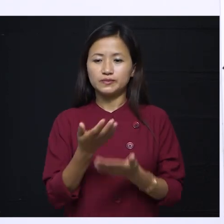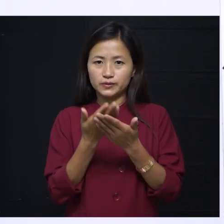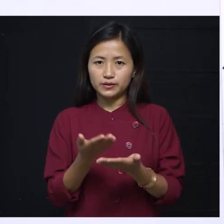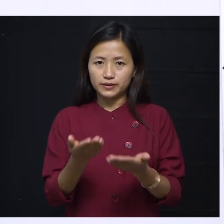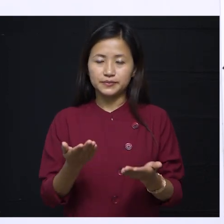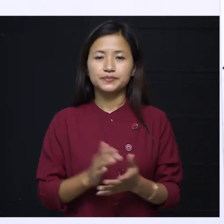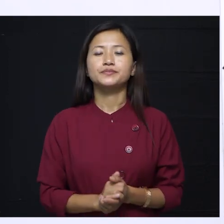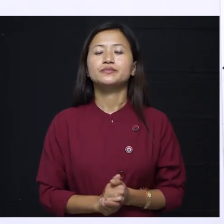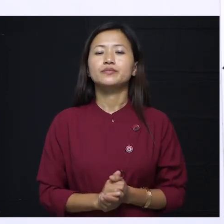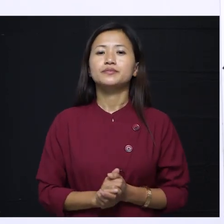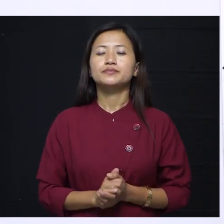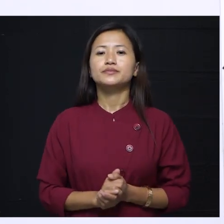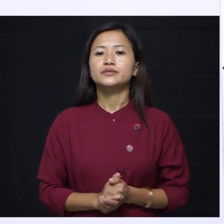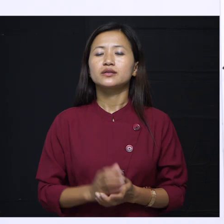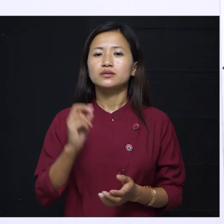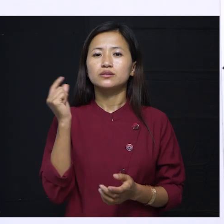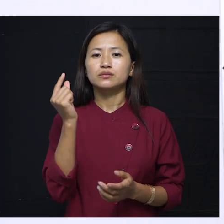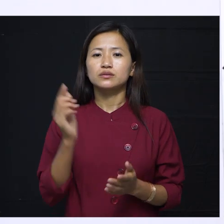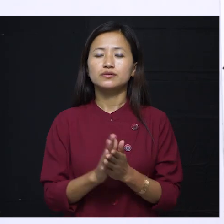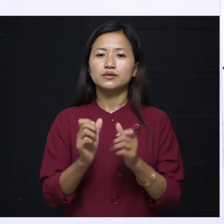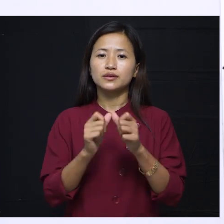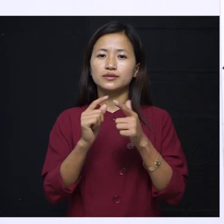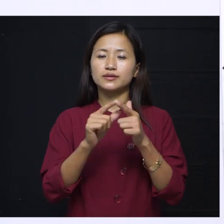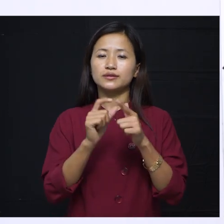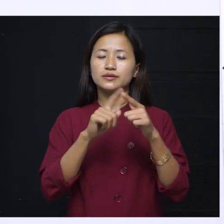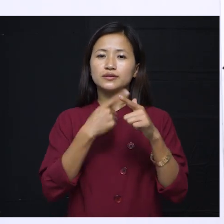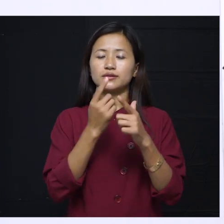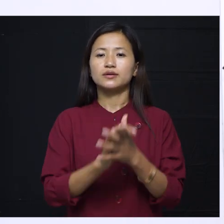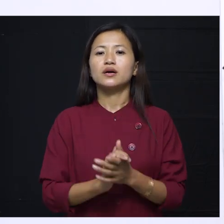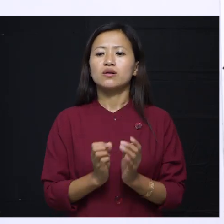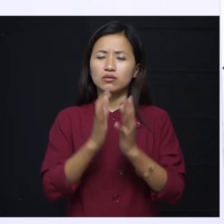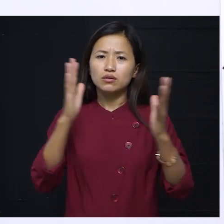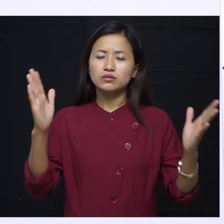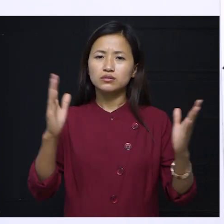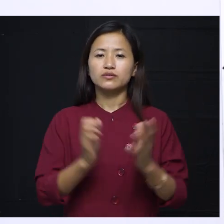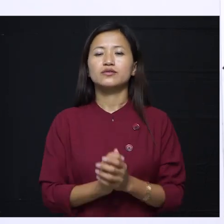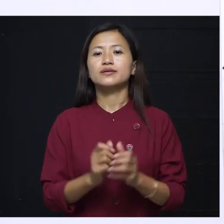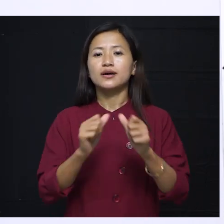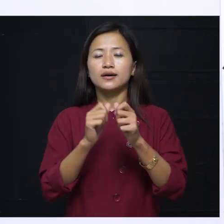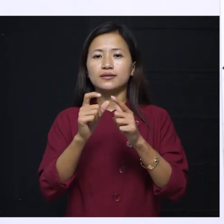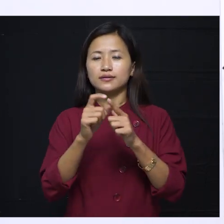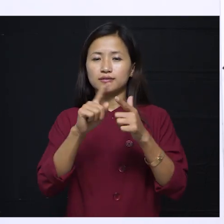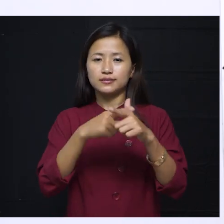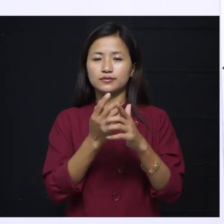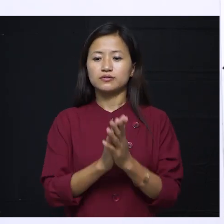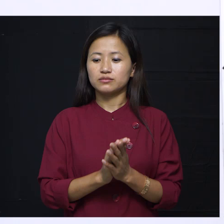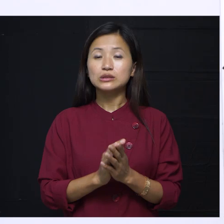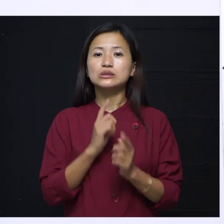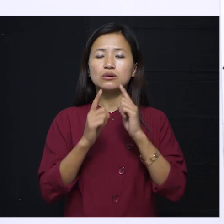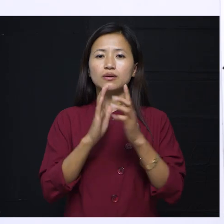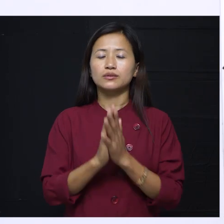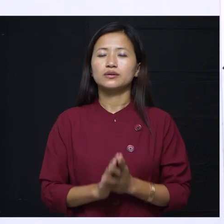So we have lots, that is the function of an adjective, and we have lots of adjectives to describe things. Now that's when the